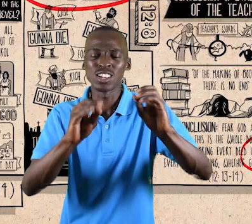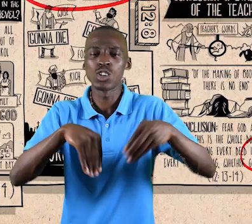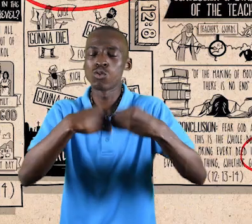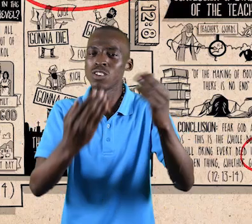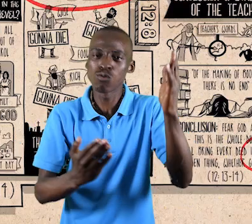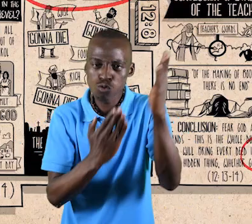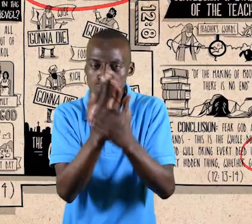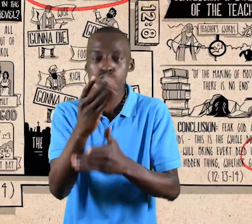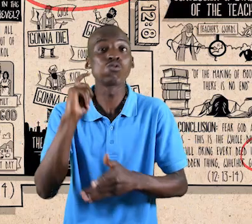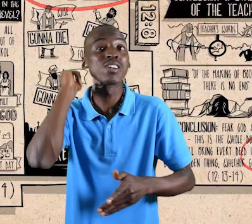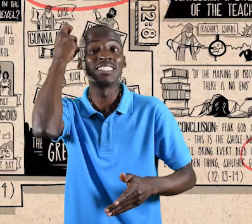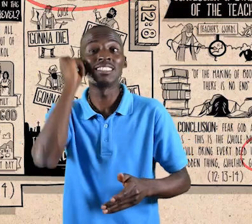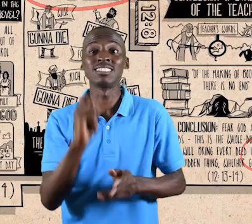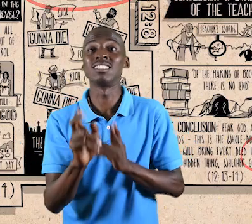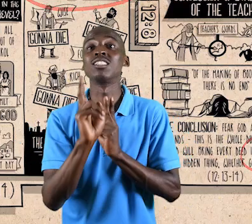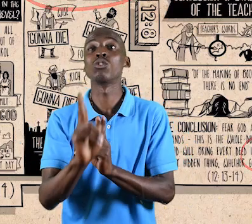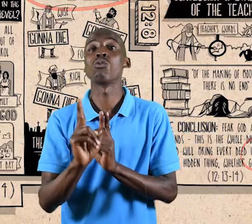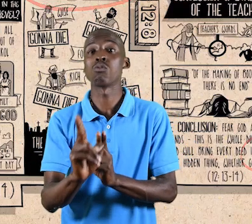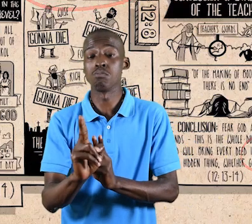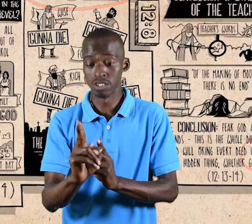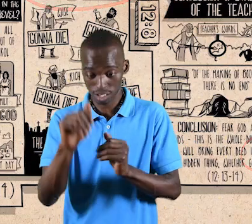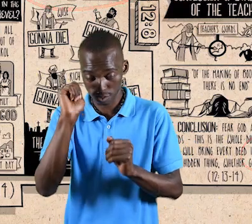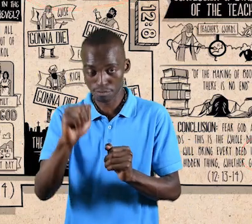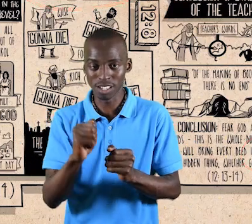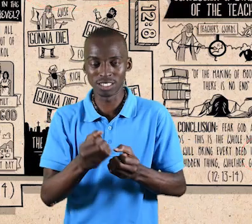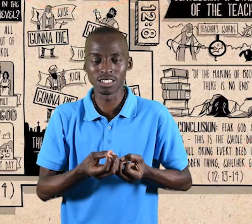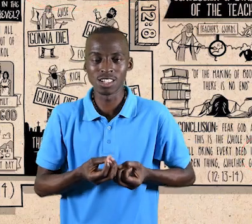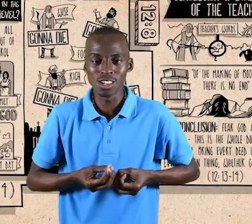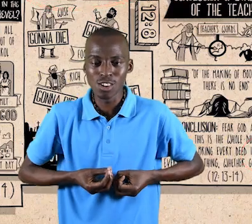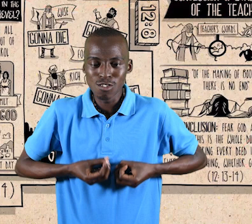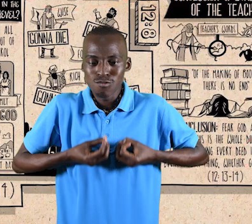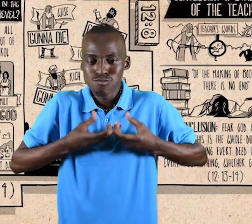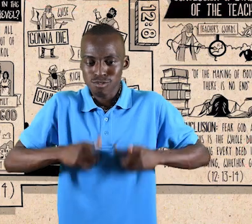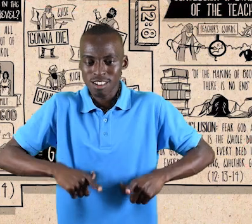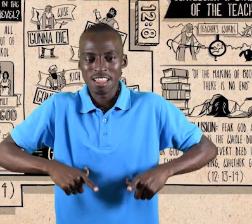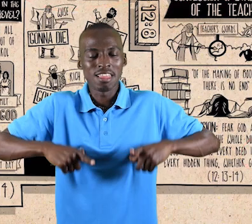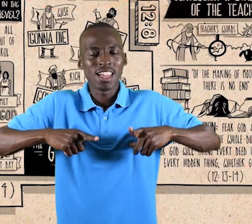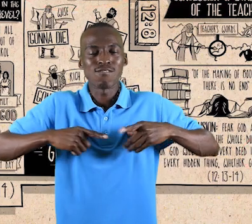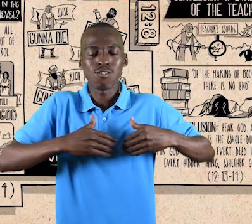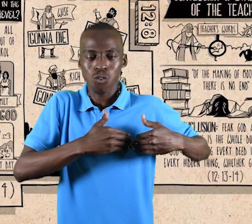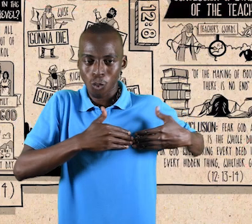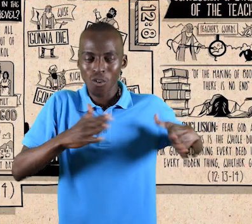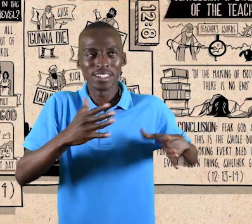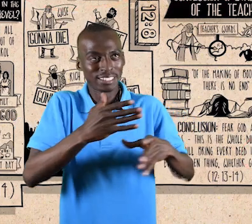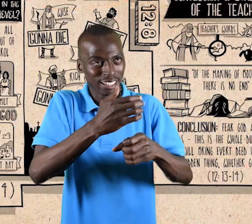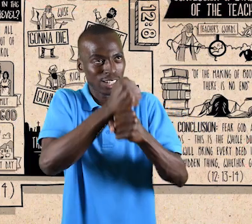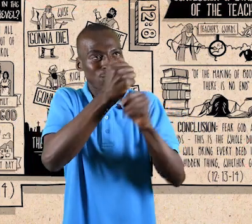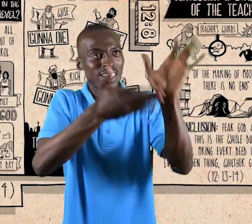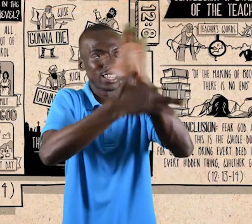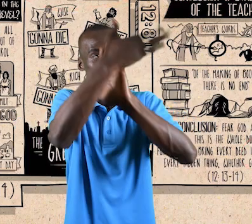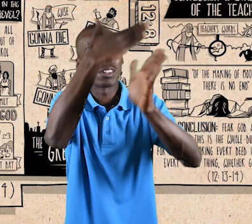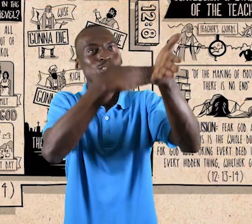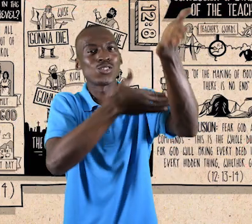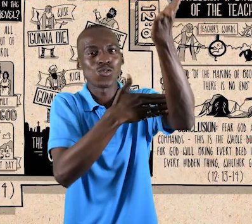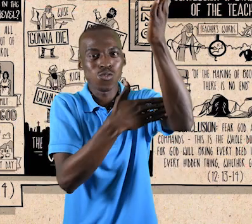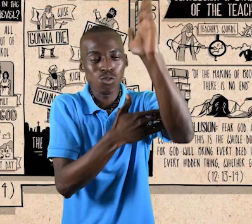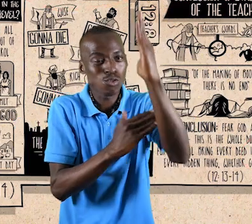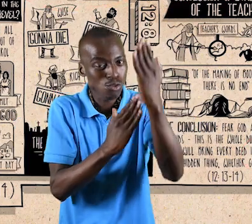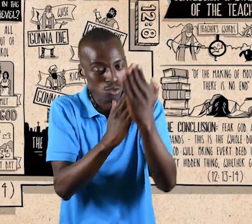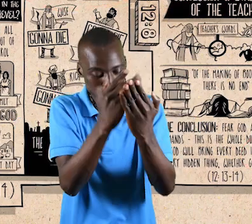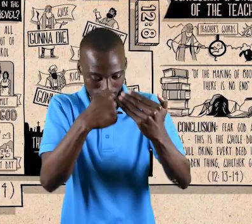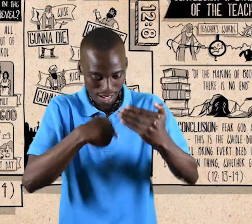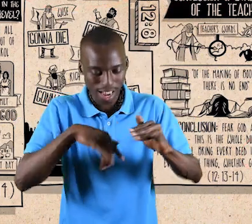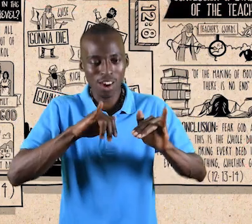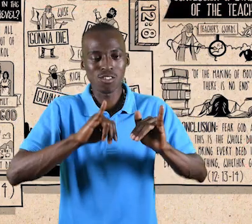world. And it's that hope that should fuel a life of honesty and integrity before God, despite the fact that I